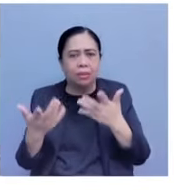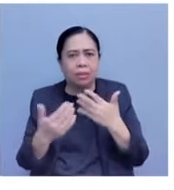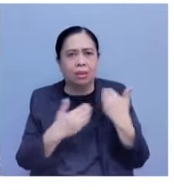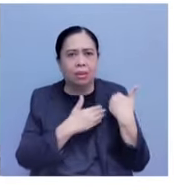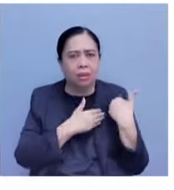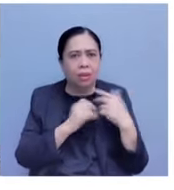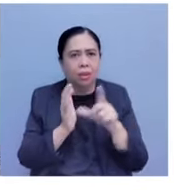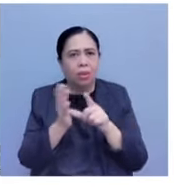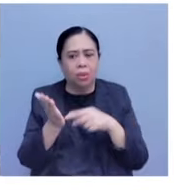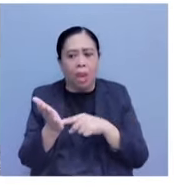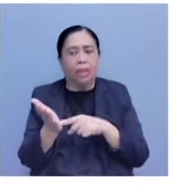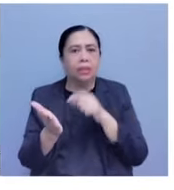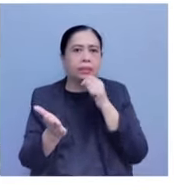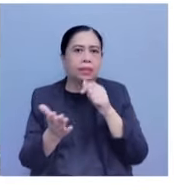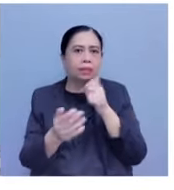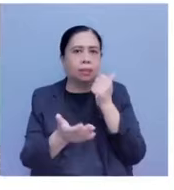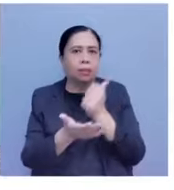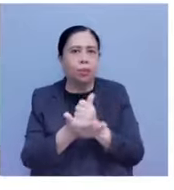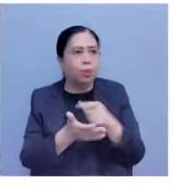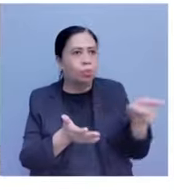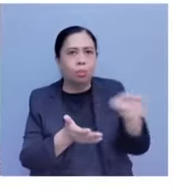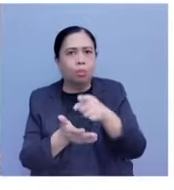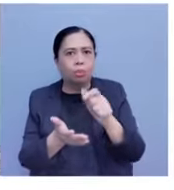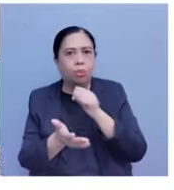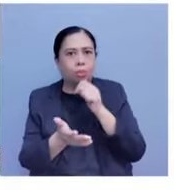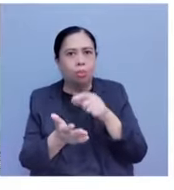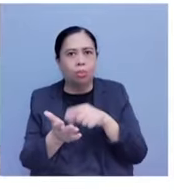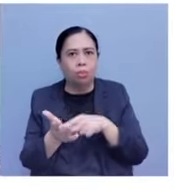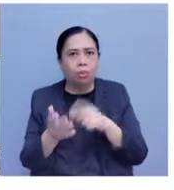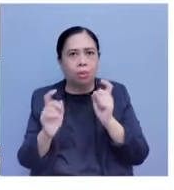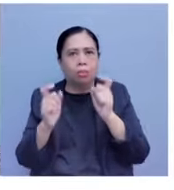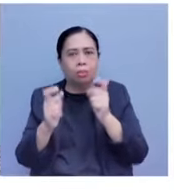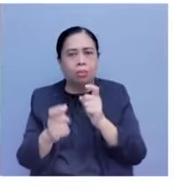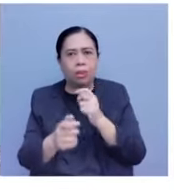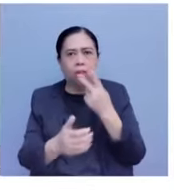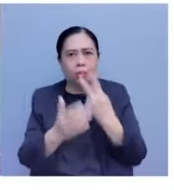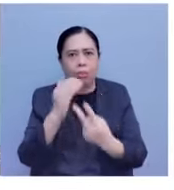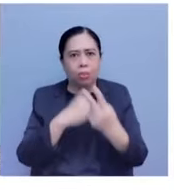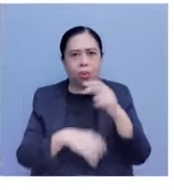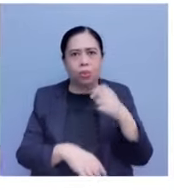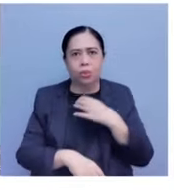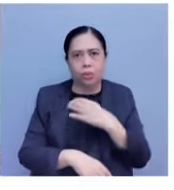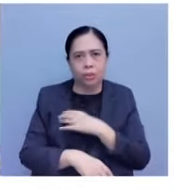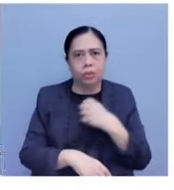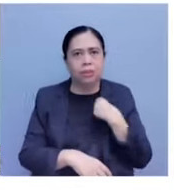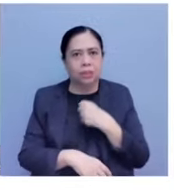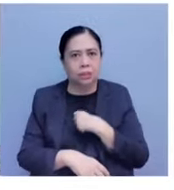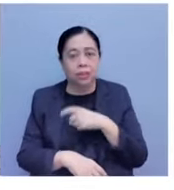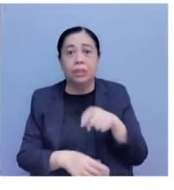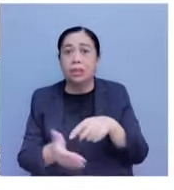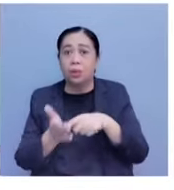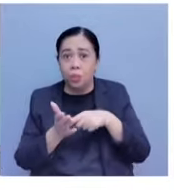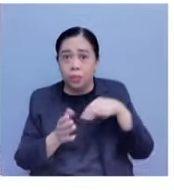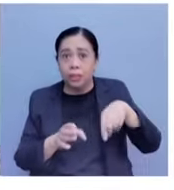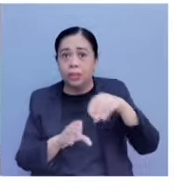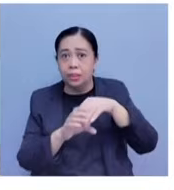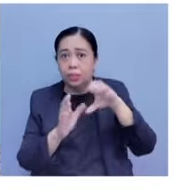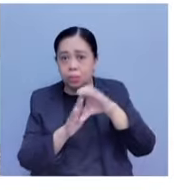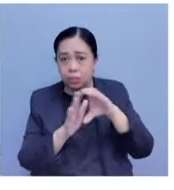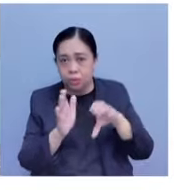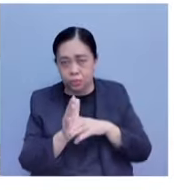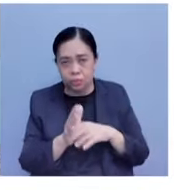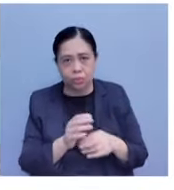laws that were not really approved essentially by both houses of Congress as required by the Constitution. Talk to us about the